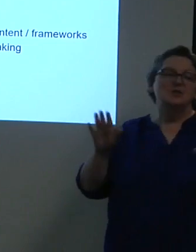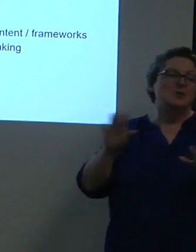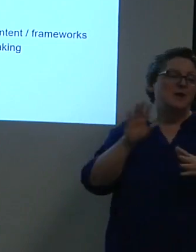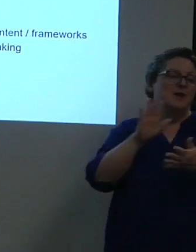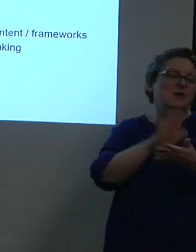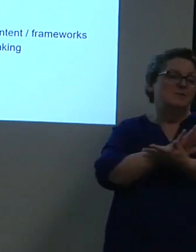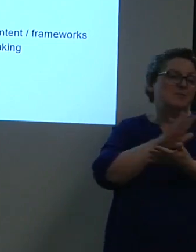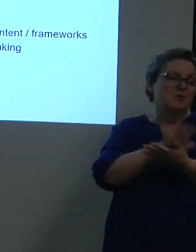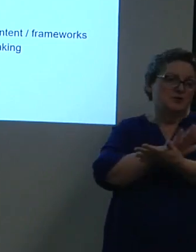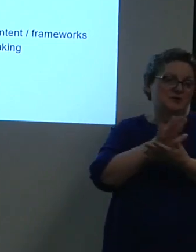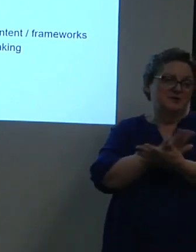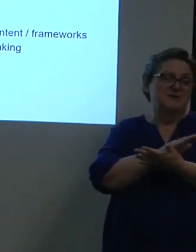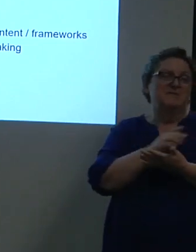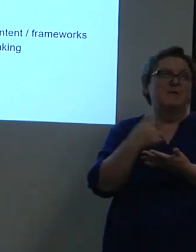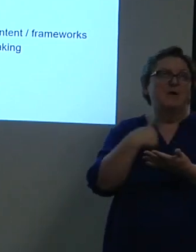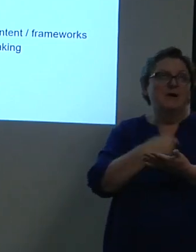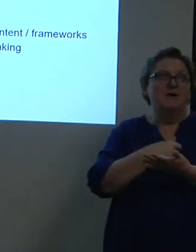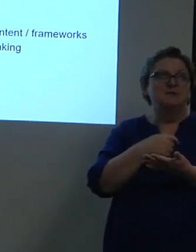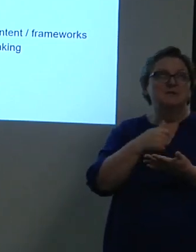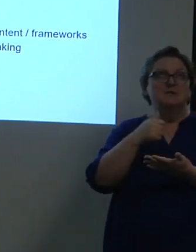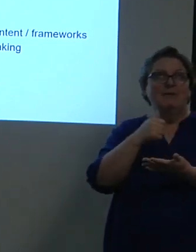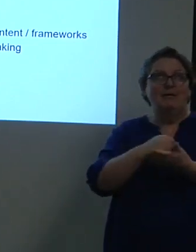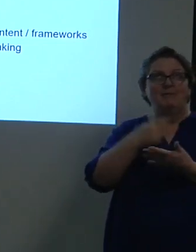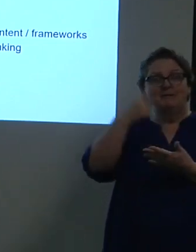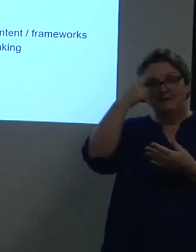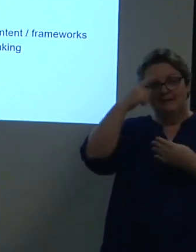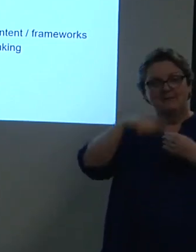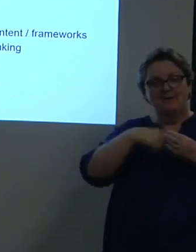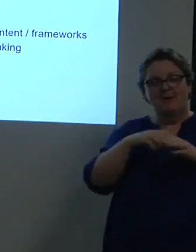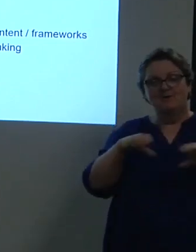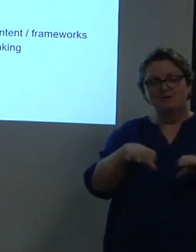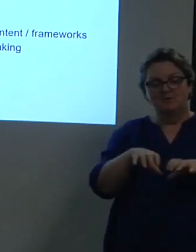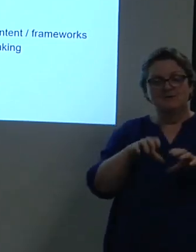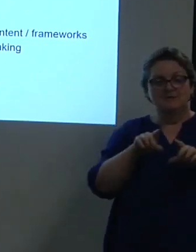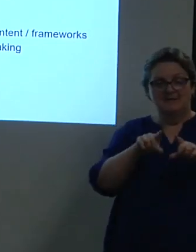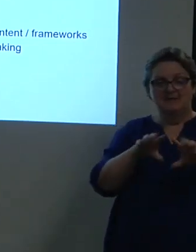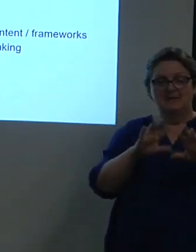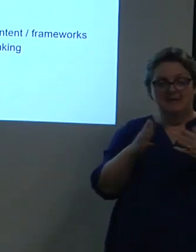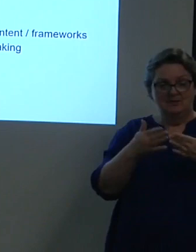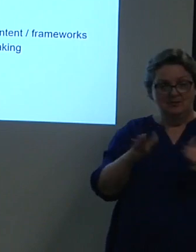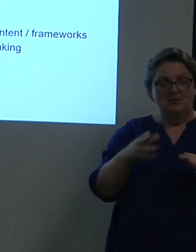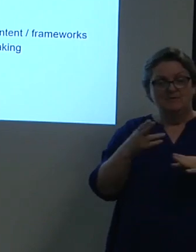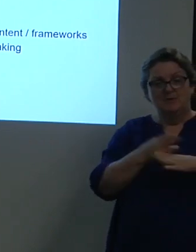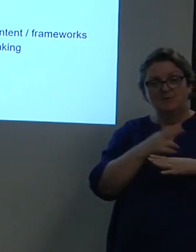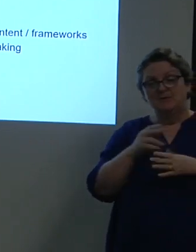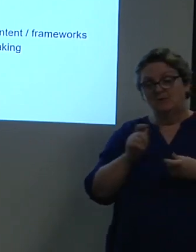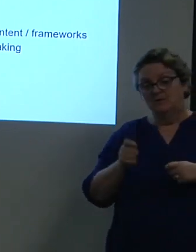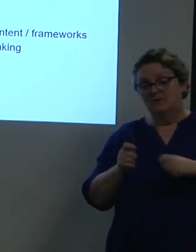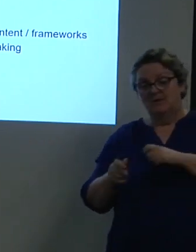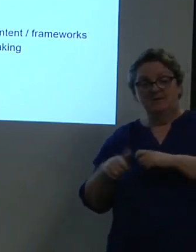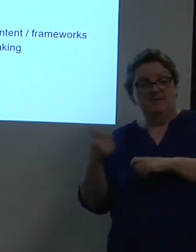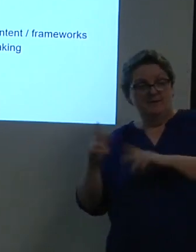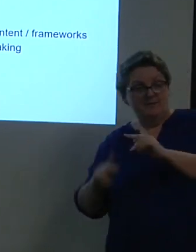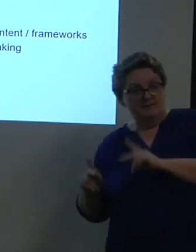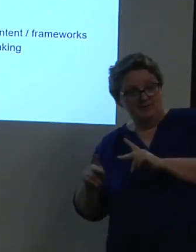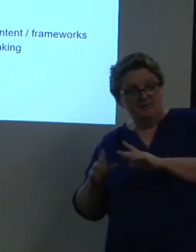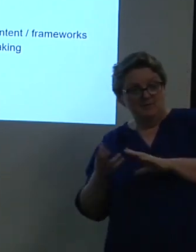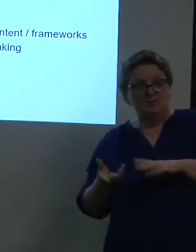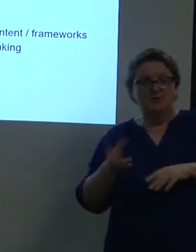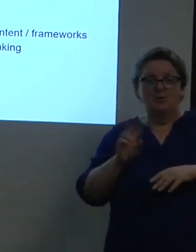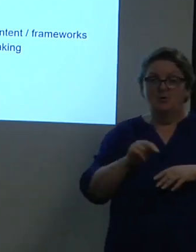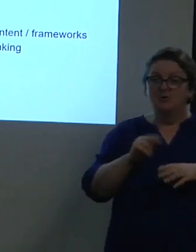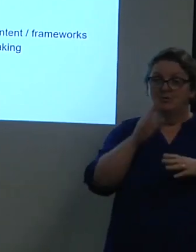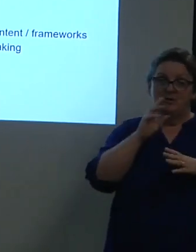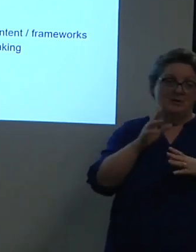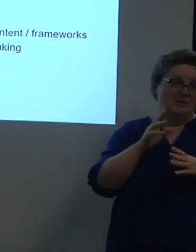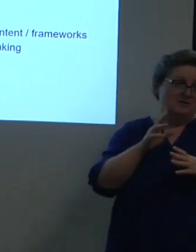worksheet for us to think about how to do this in our classroom for either using and adapting other people's or for doing your own that you want to create